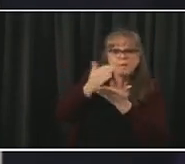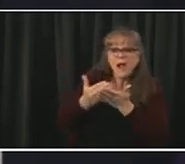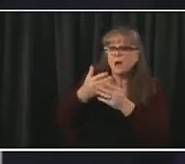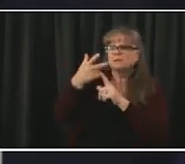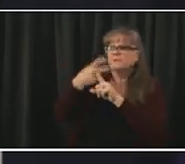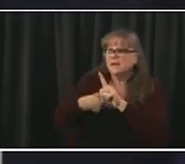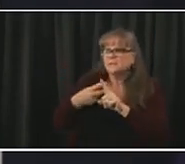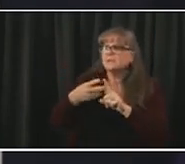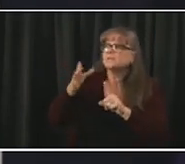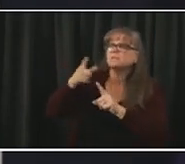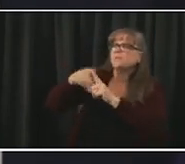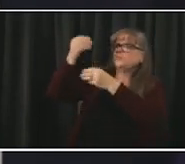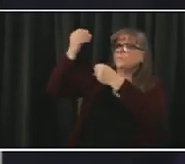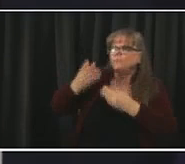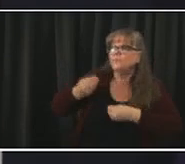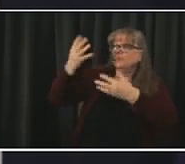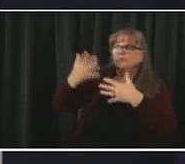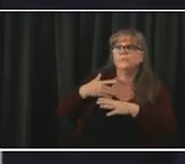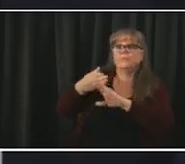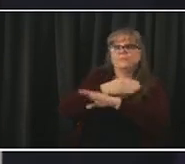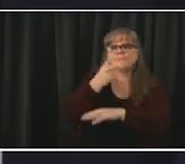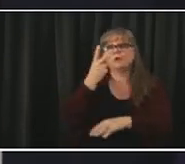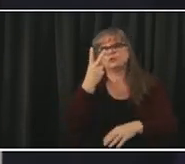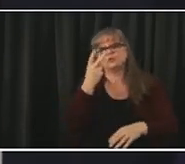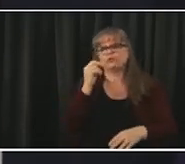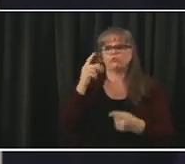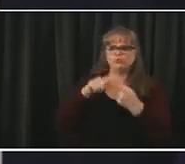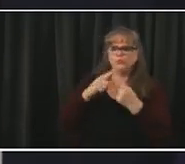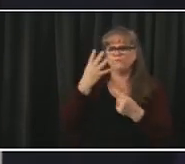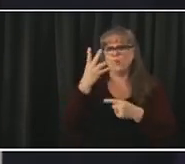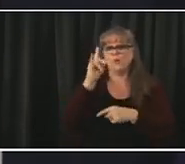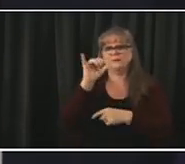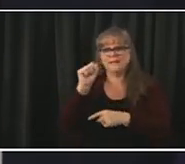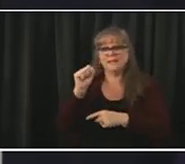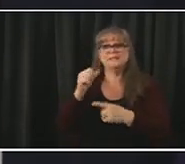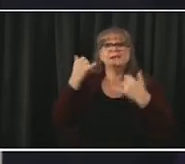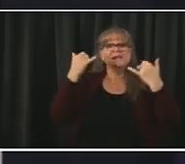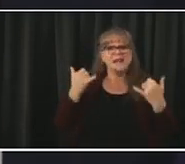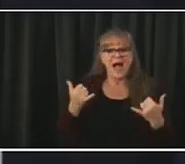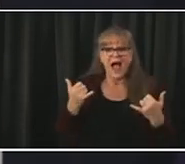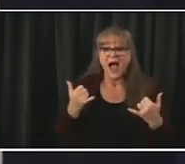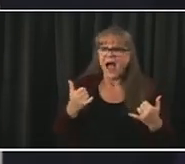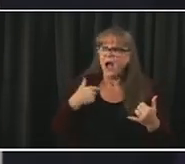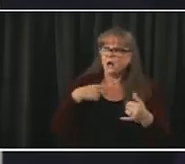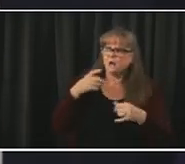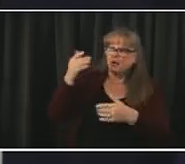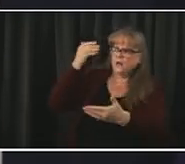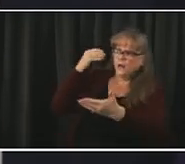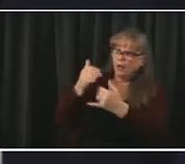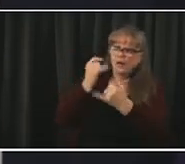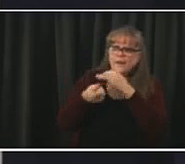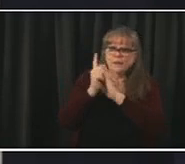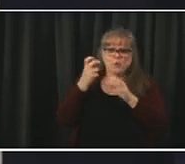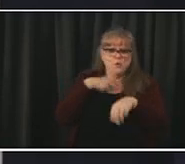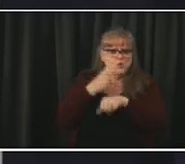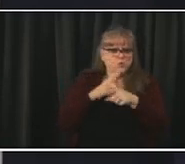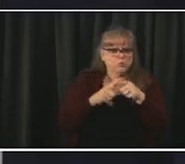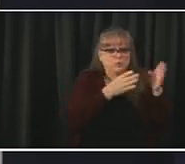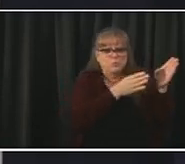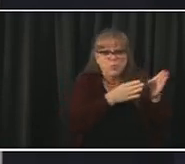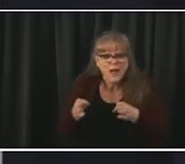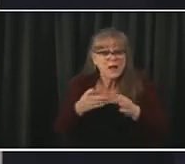how many vaccines we were getting. Very difficult to plan phases, very difficult to plan clinics even with that. We now